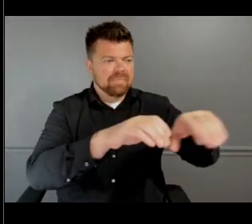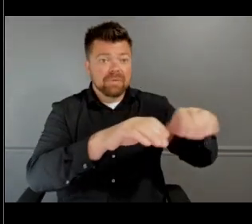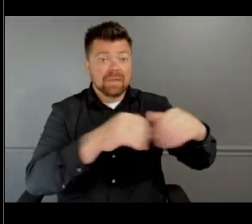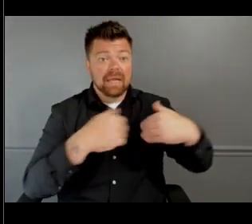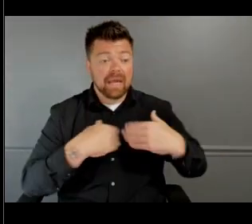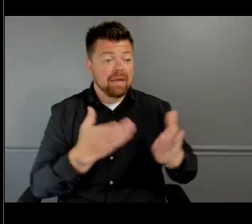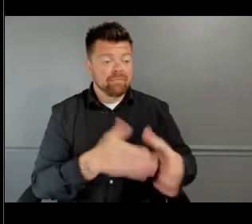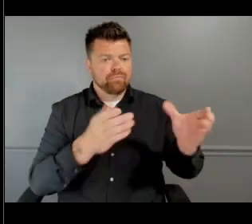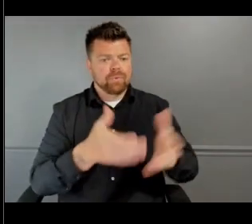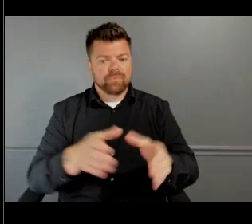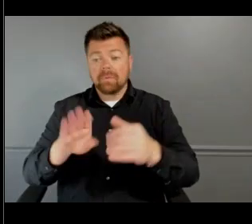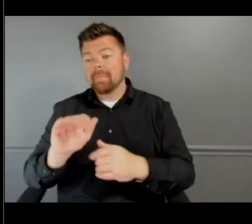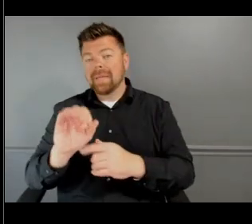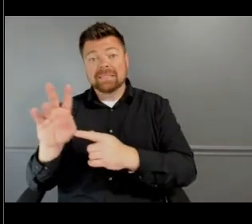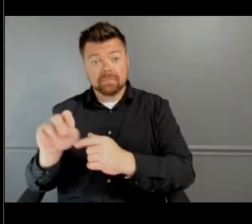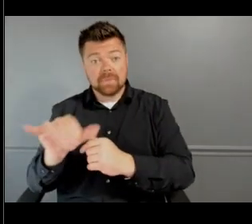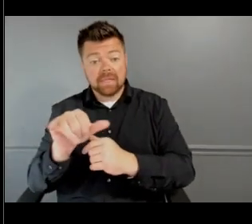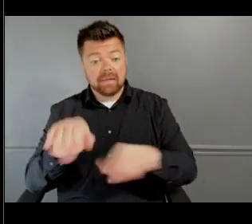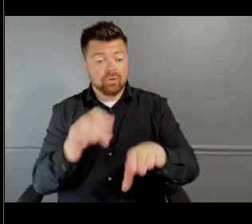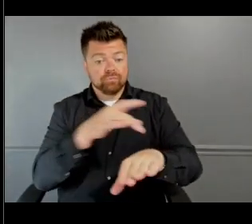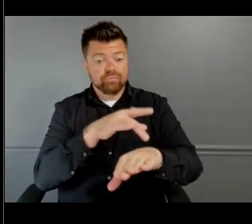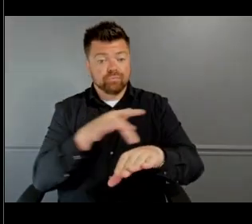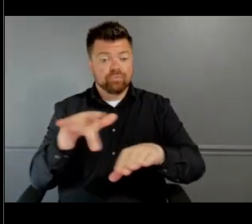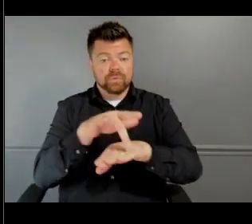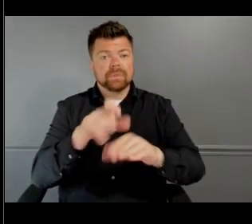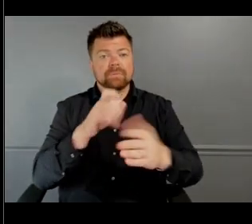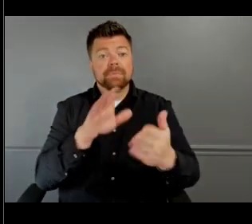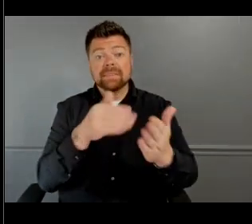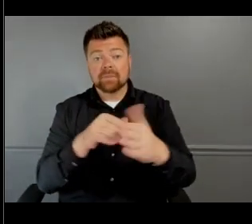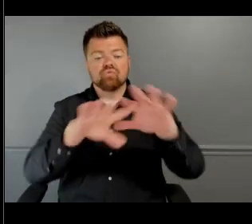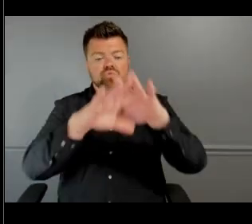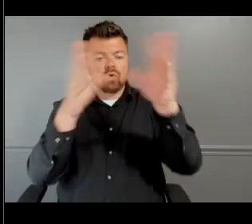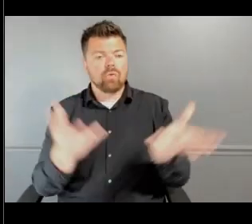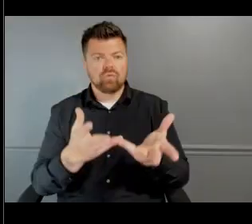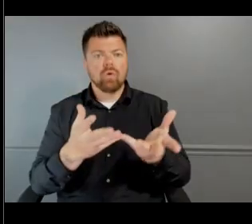clear floor space must still be centered on the overall fixture.